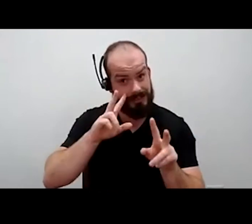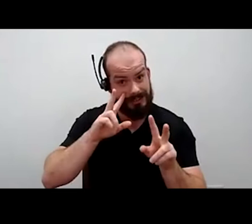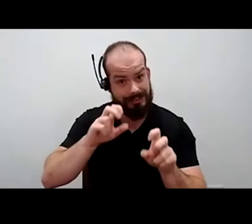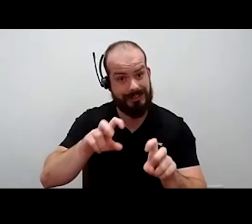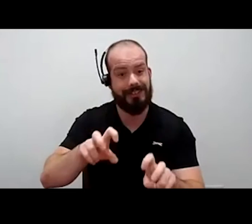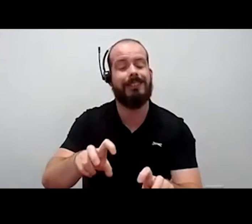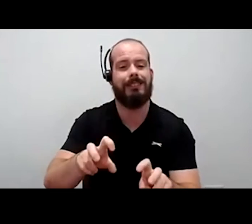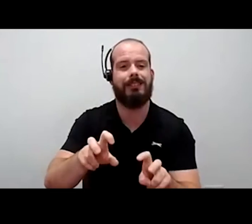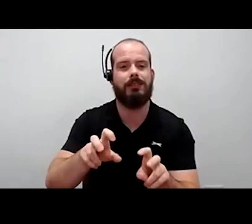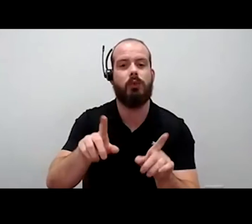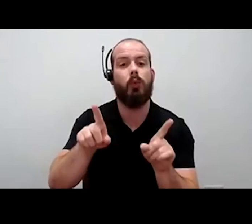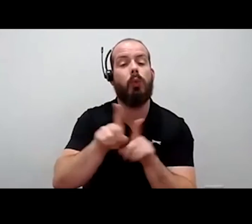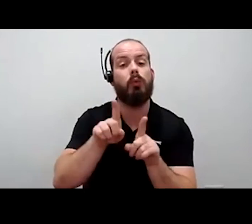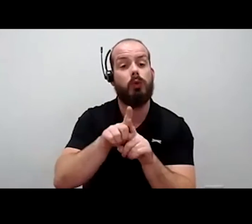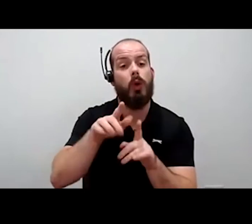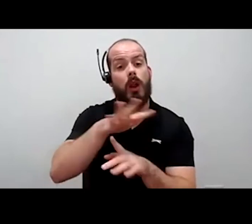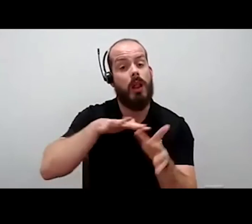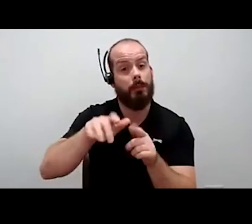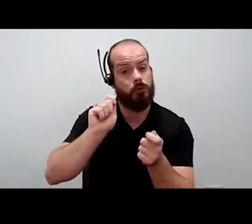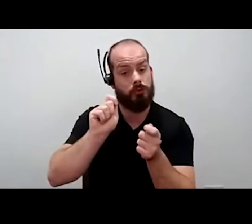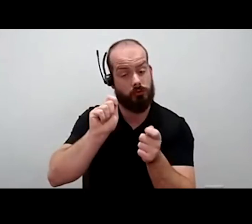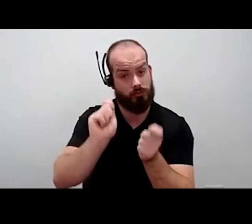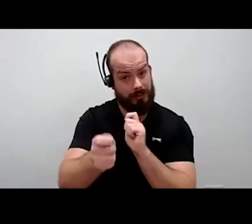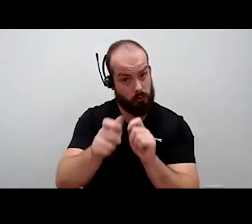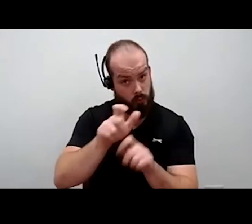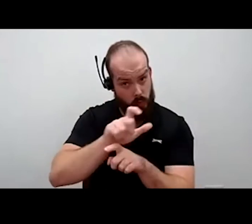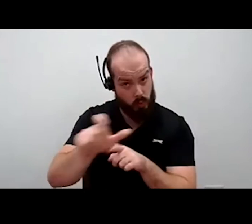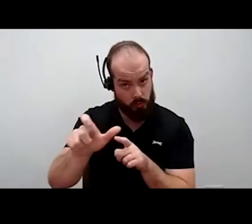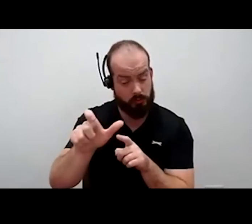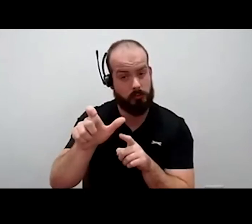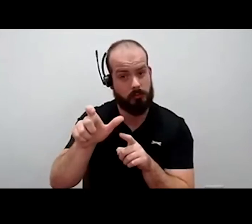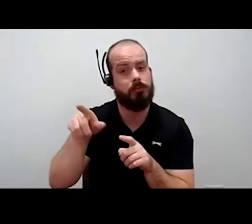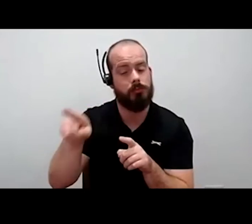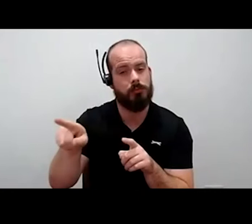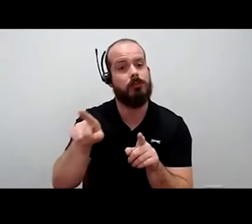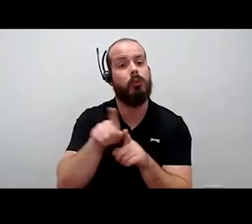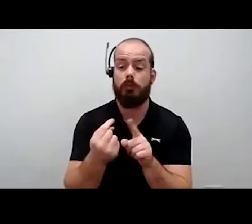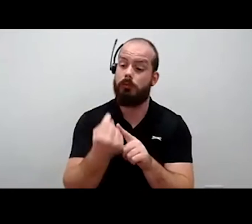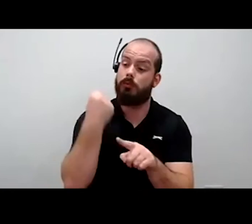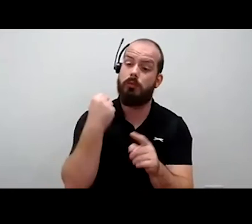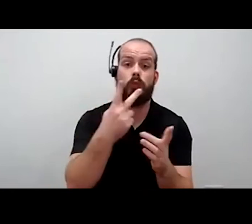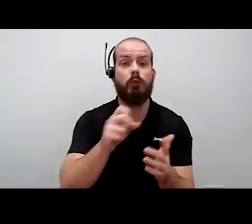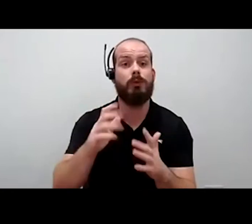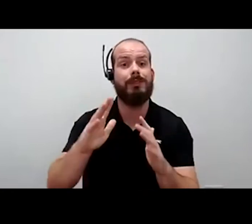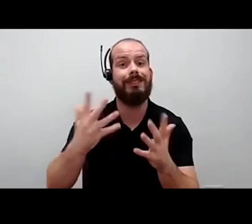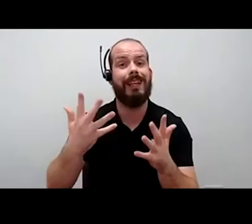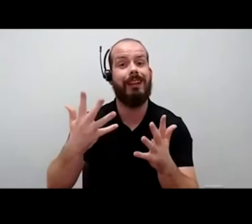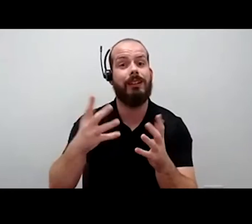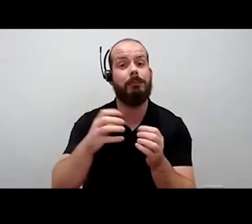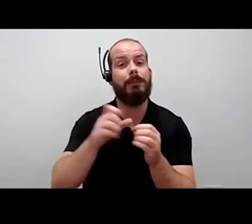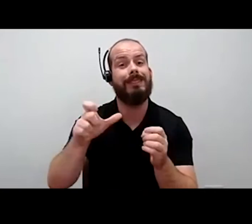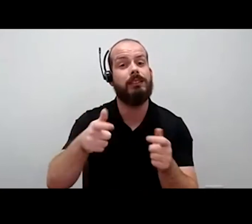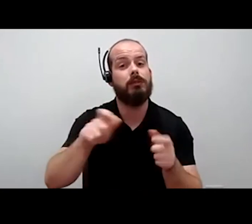interdisciplinary course on climate change, and worked on the 2010 review of BBC science